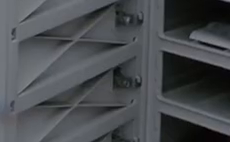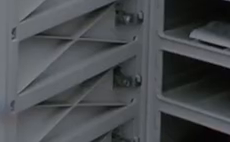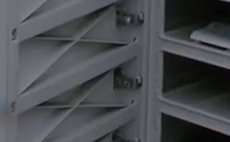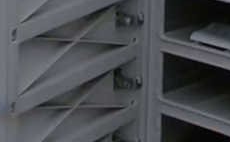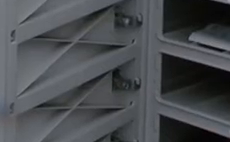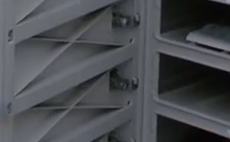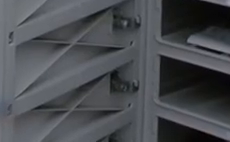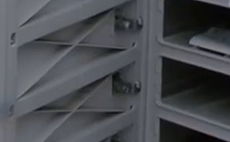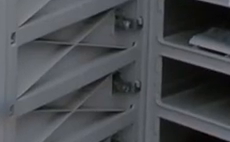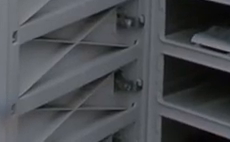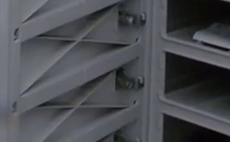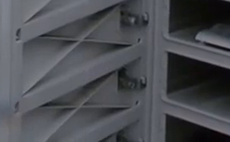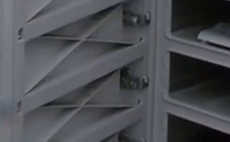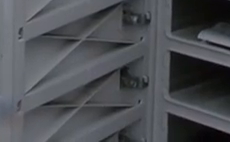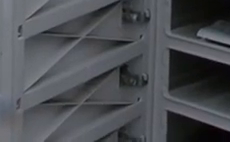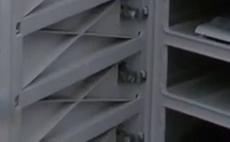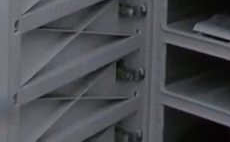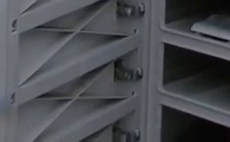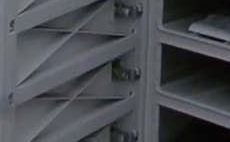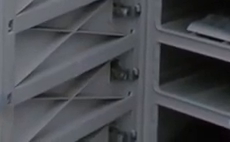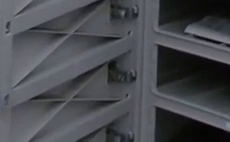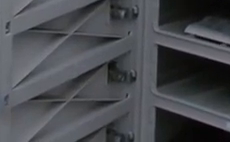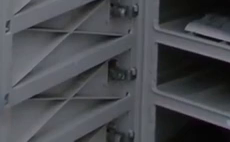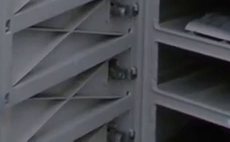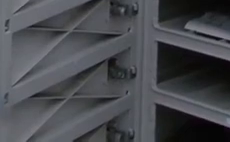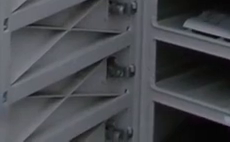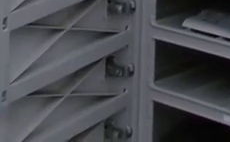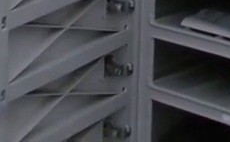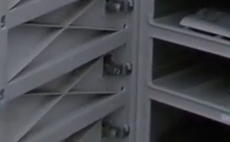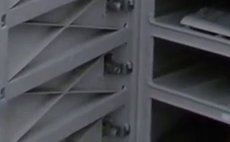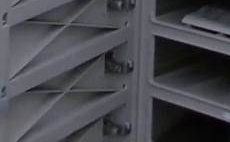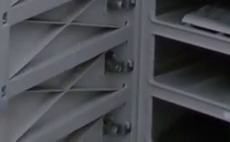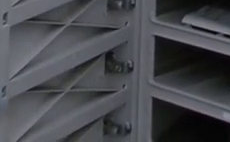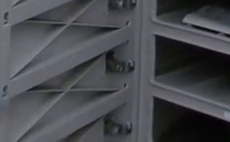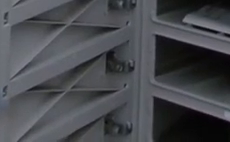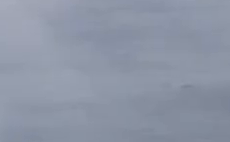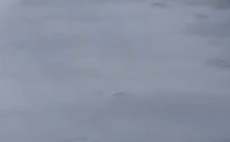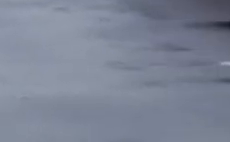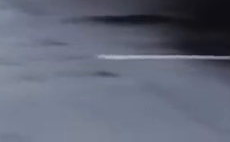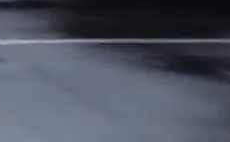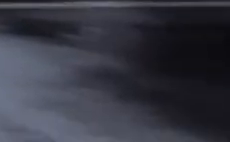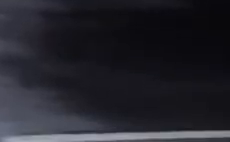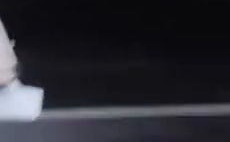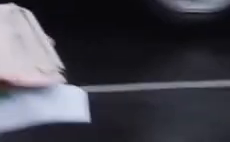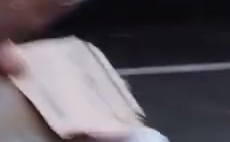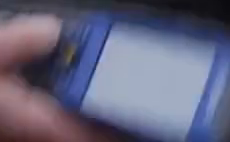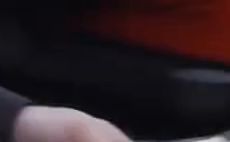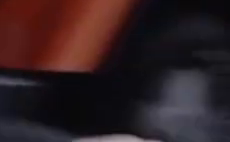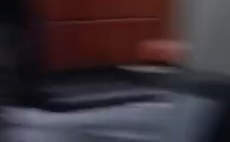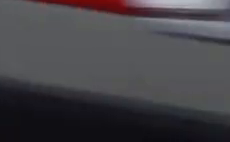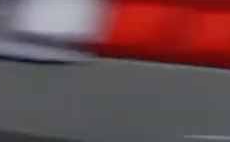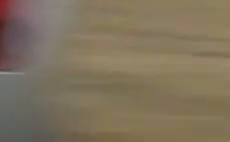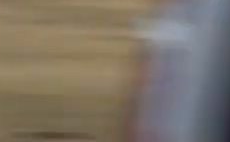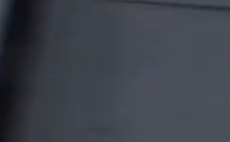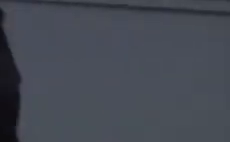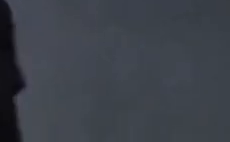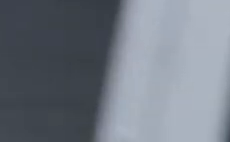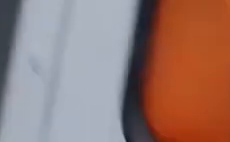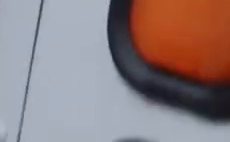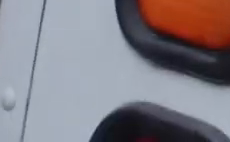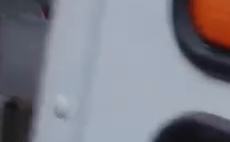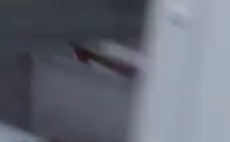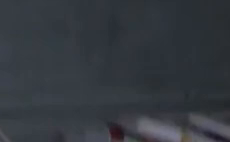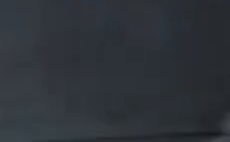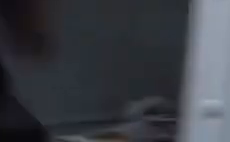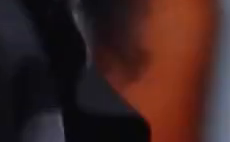I mean, you just befriend these people. They're like family to you. So I see them coming up, I'll just grab their mail or something like that. They get things like clockwork, like their medicine,